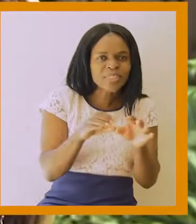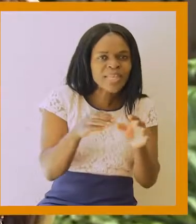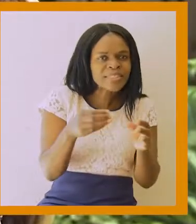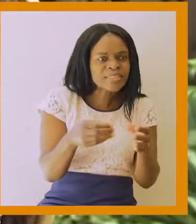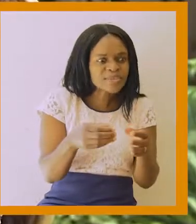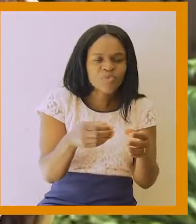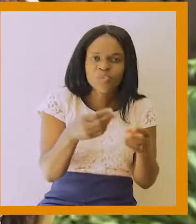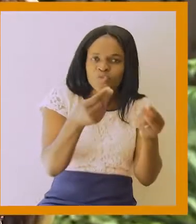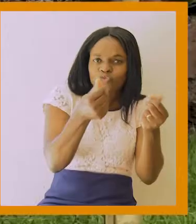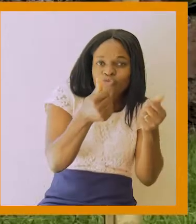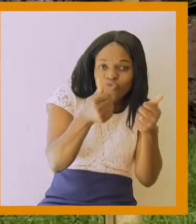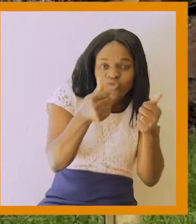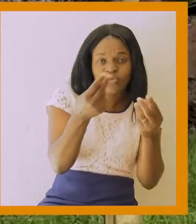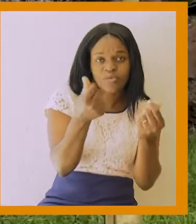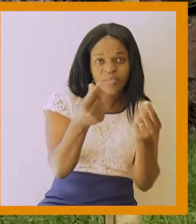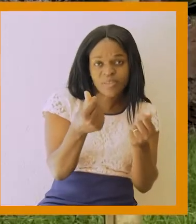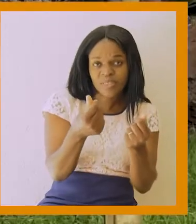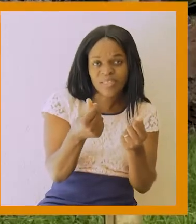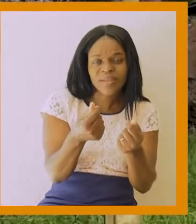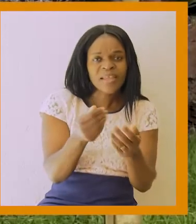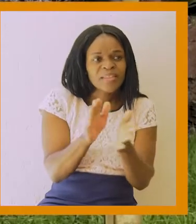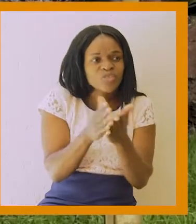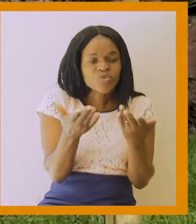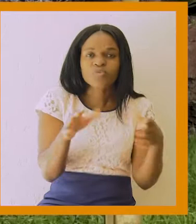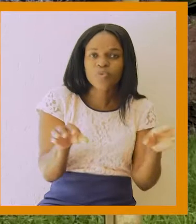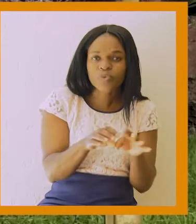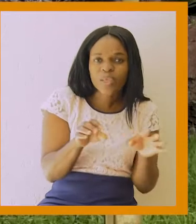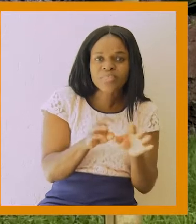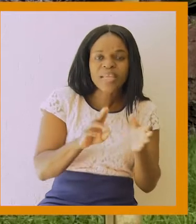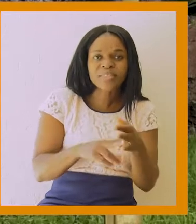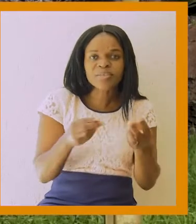pastures, there's a lot of unemployment, and people would want to